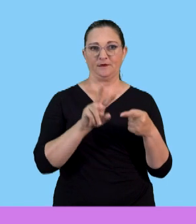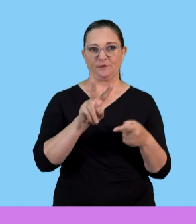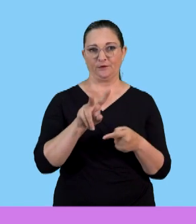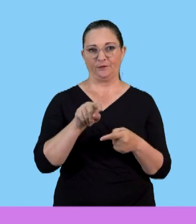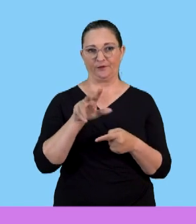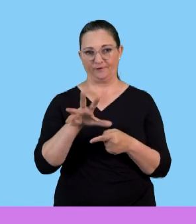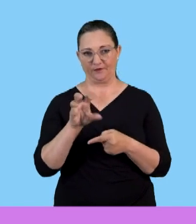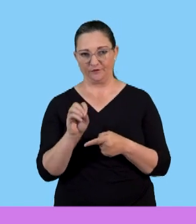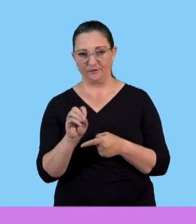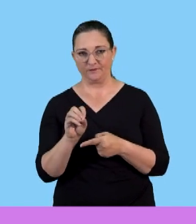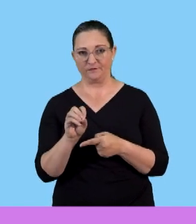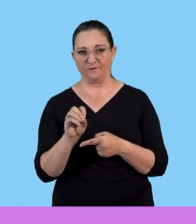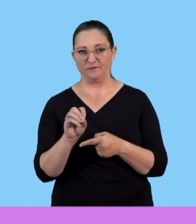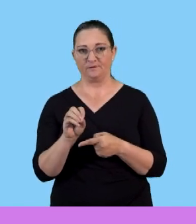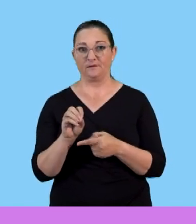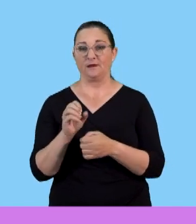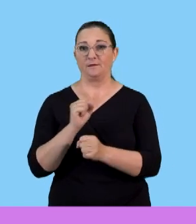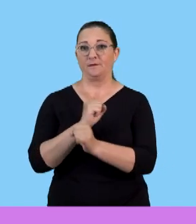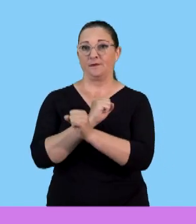plus 2.50